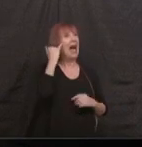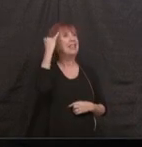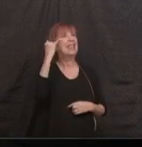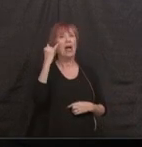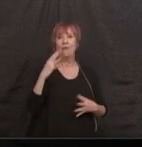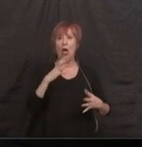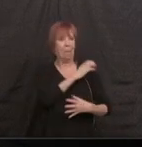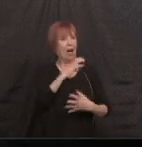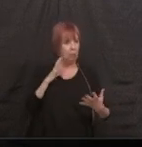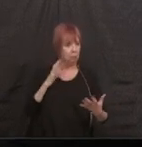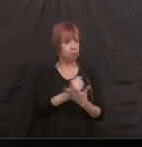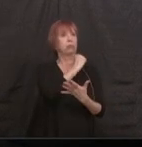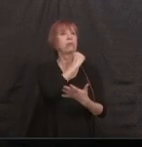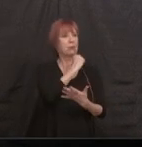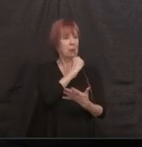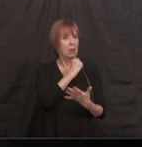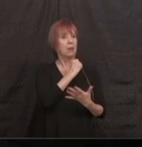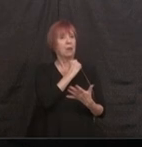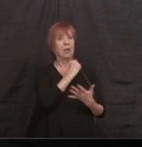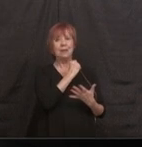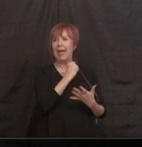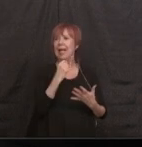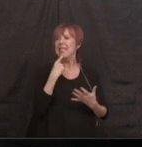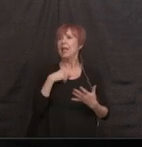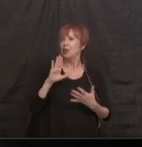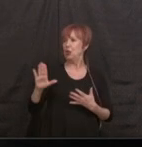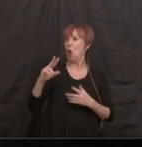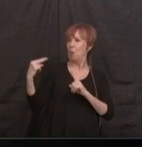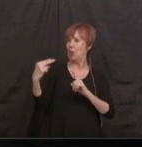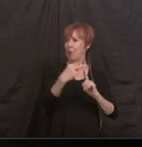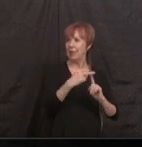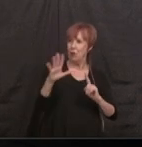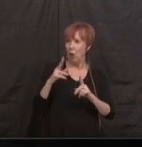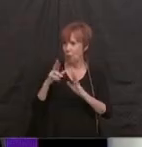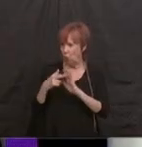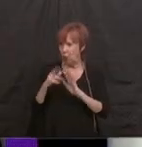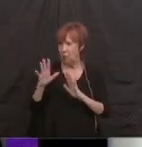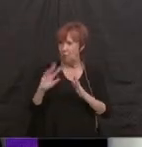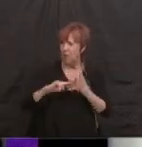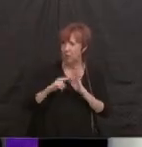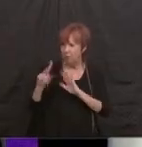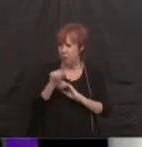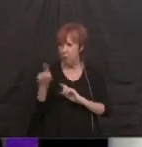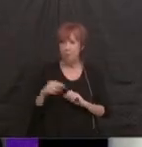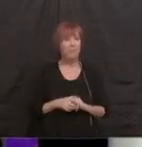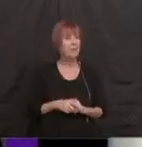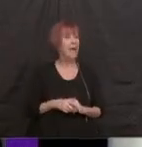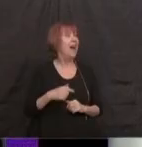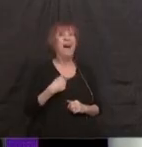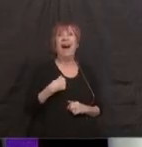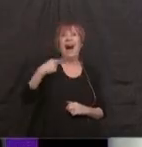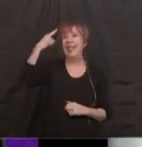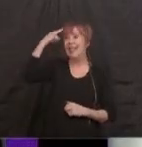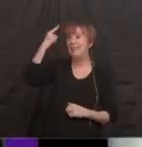stepping into your power in your own perspective roles and jobs. Right. I think for me, I'm